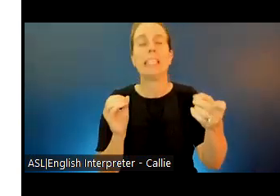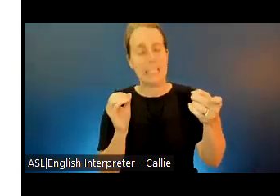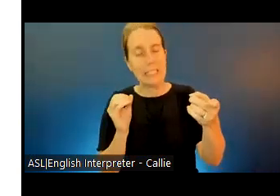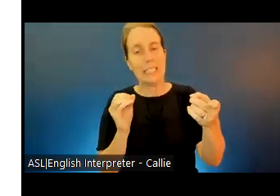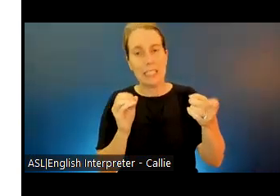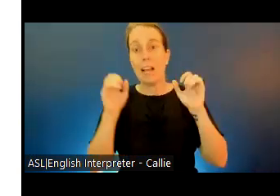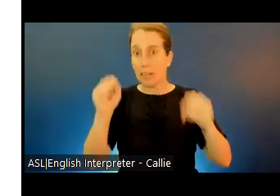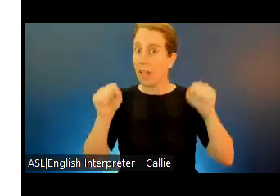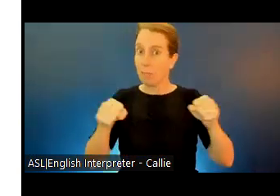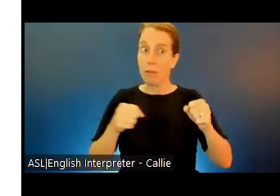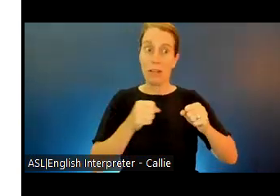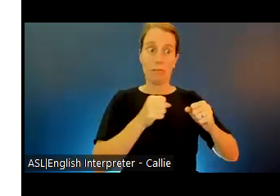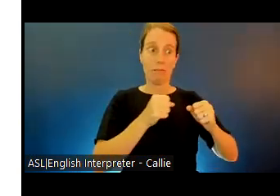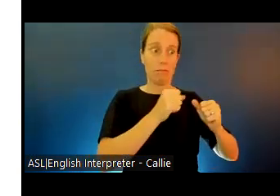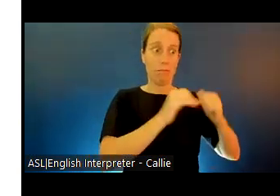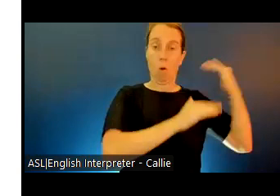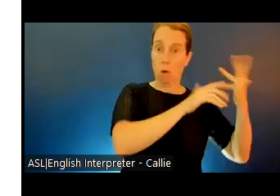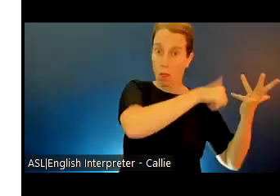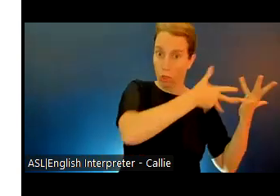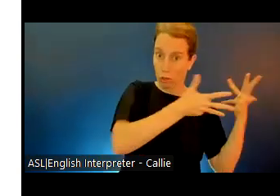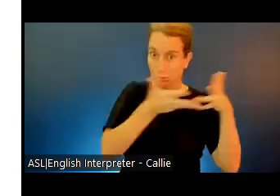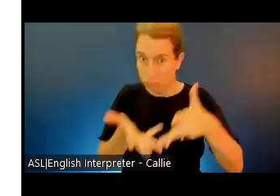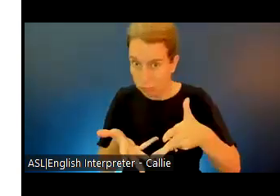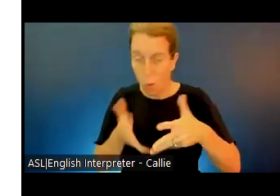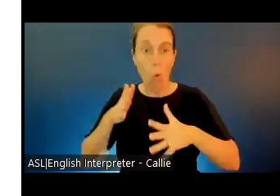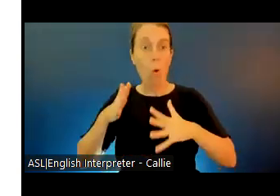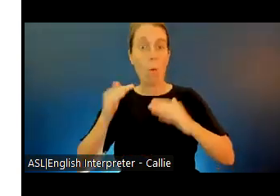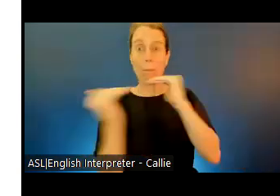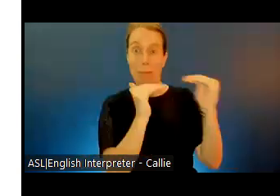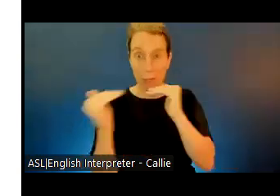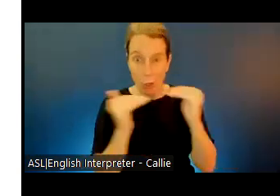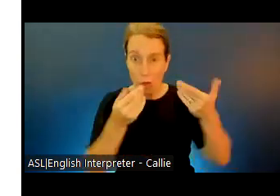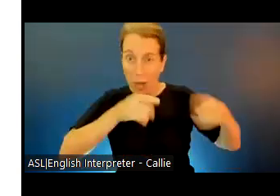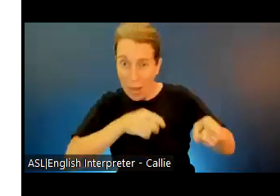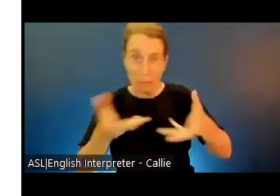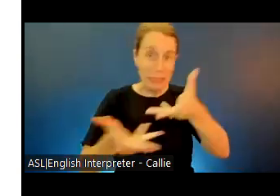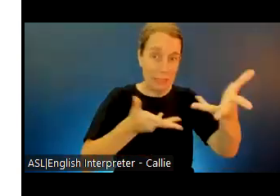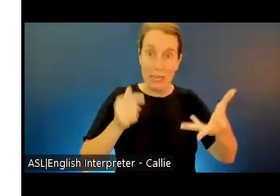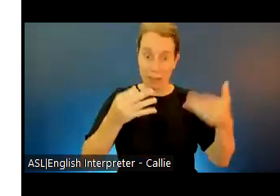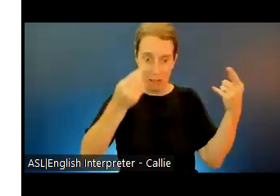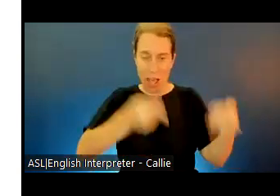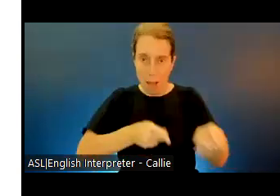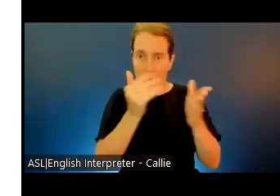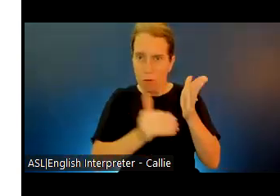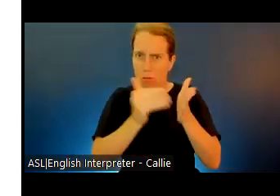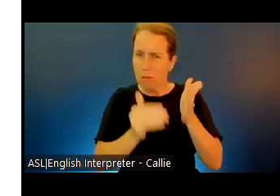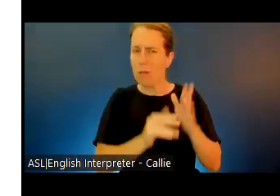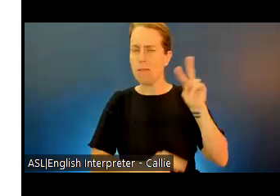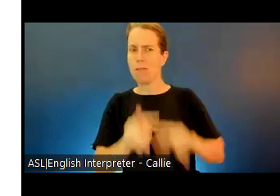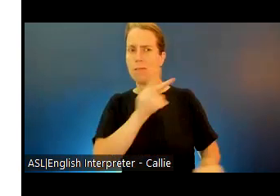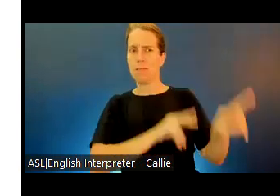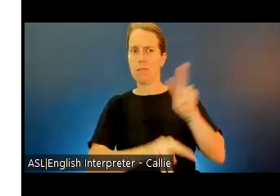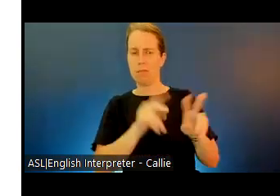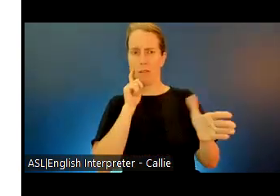are reoccurring, it can evidence that there may be neglect occurring in the facility. Generally because